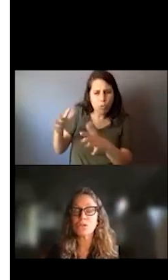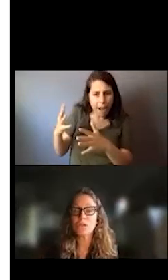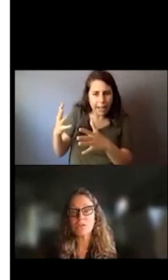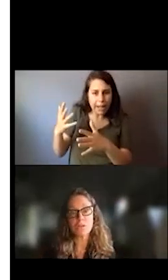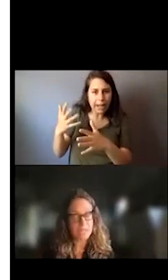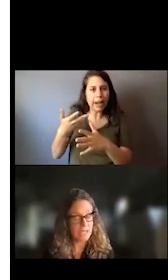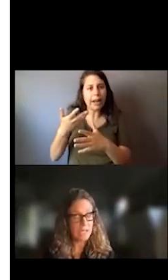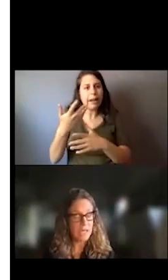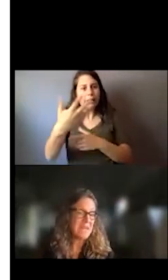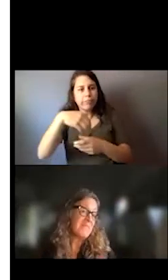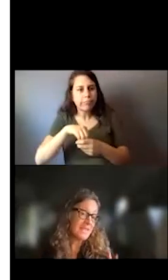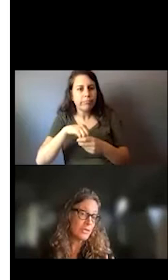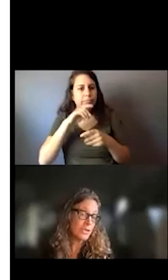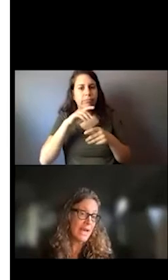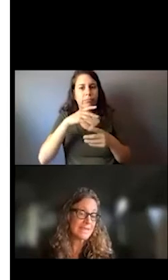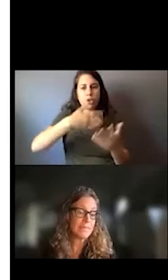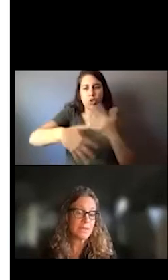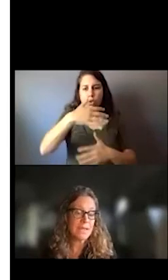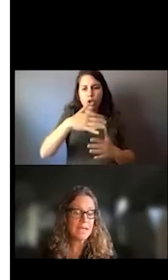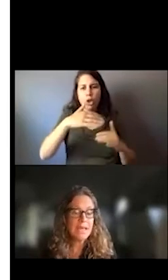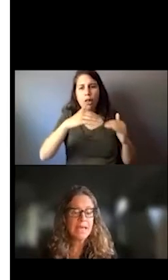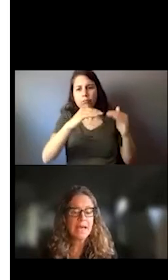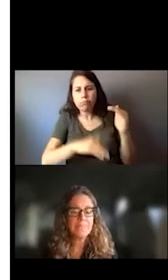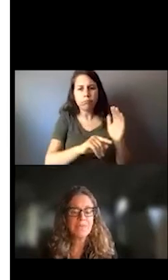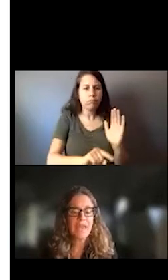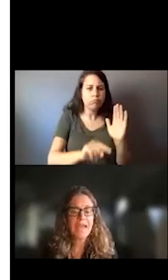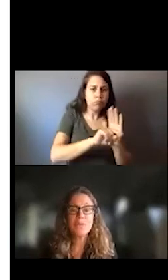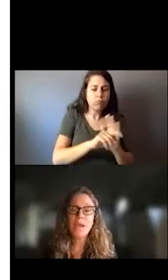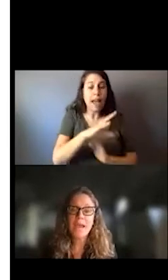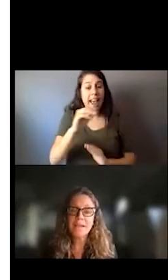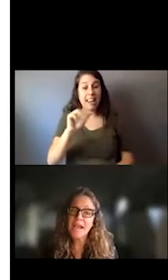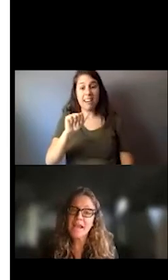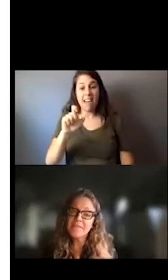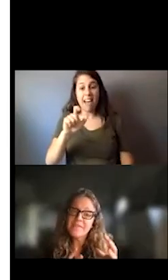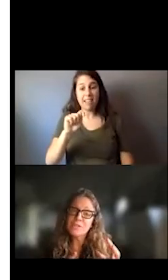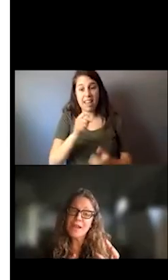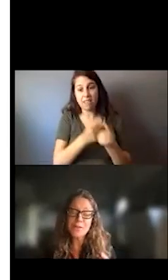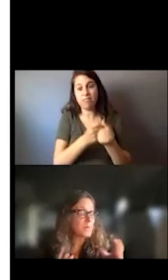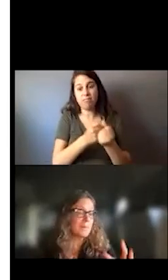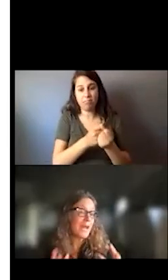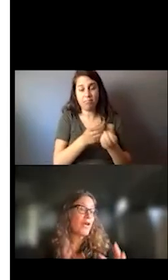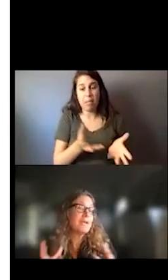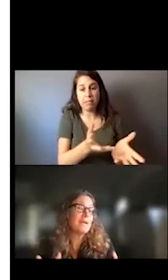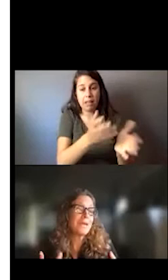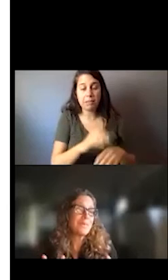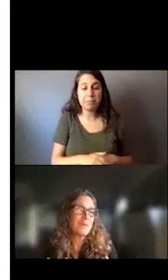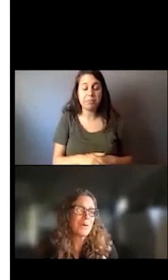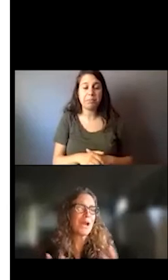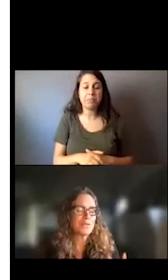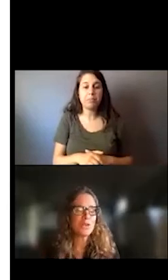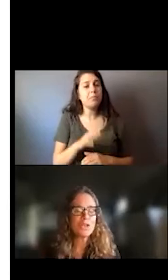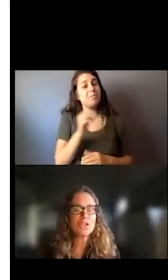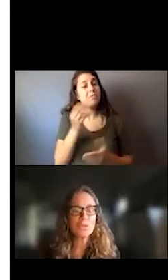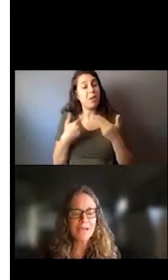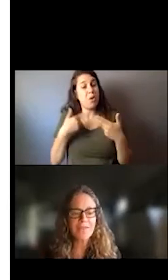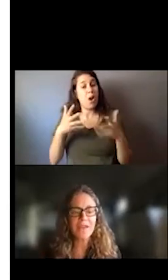social adversity and social asset building. And these are categories where we may already be working, but